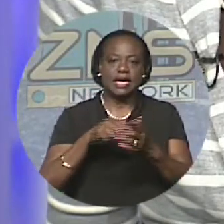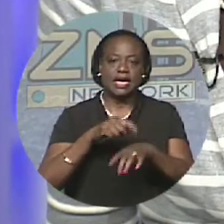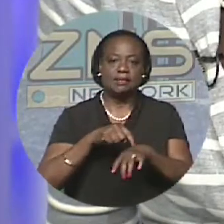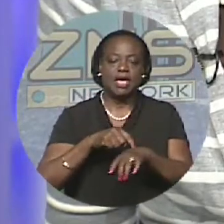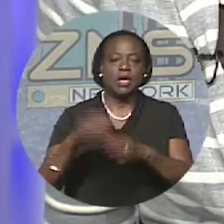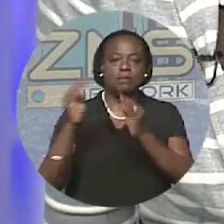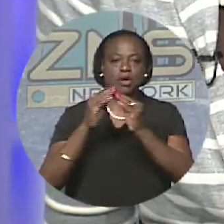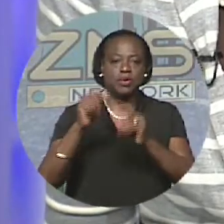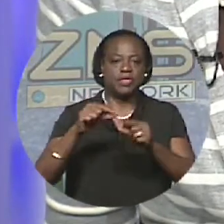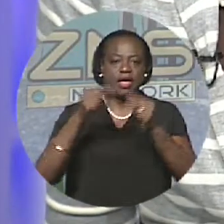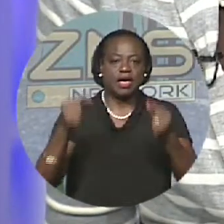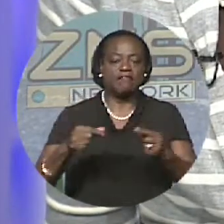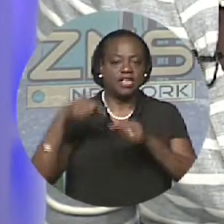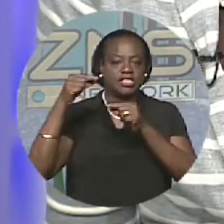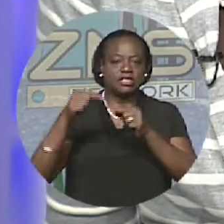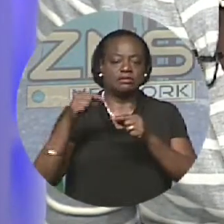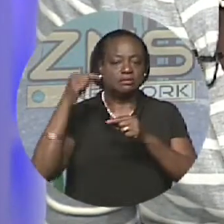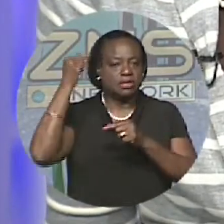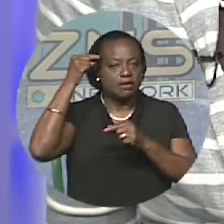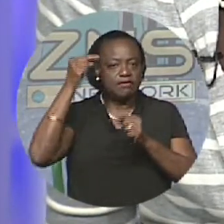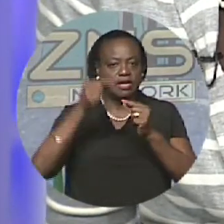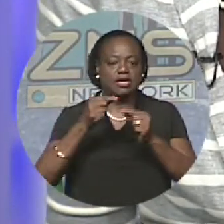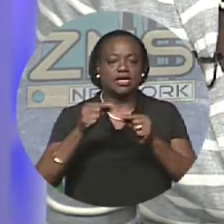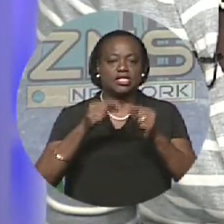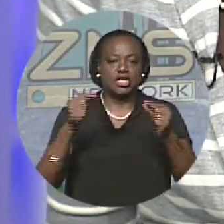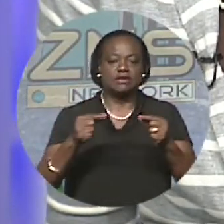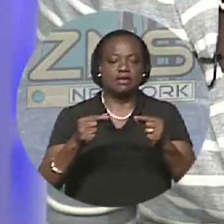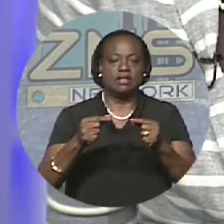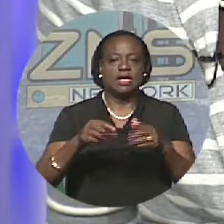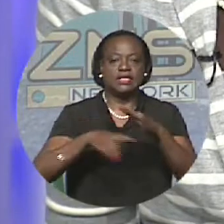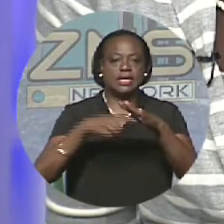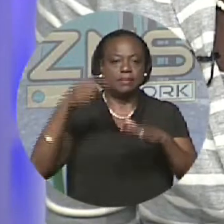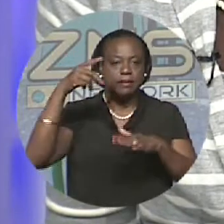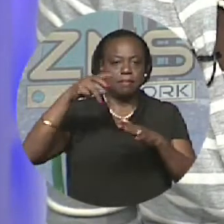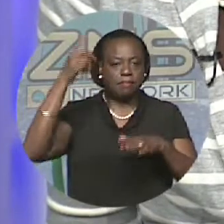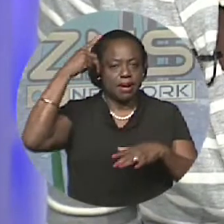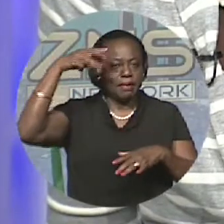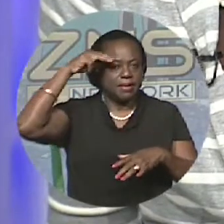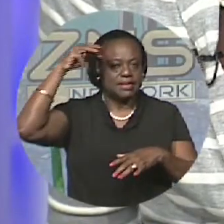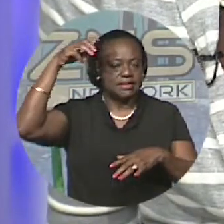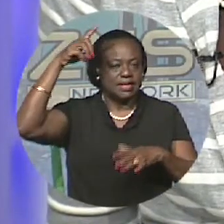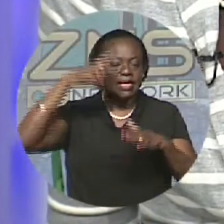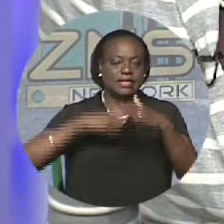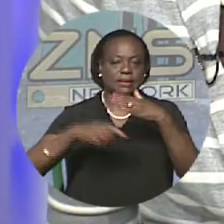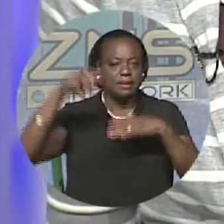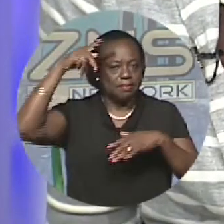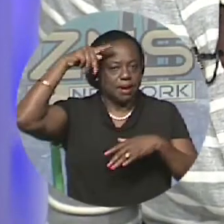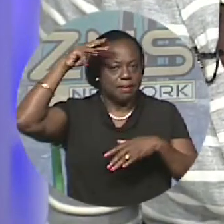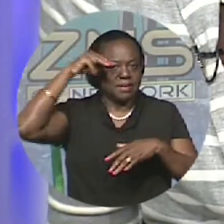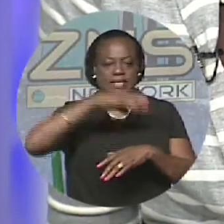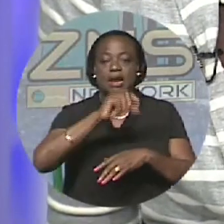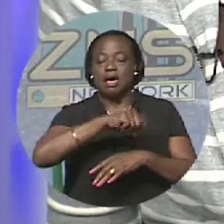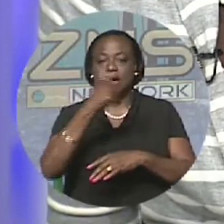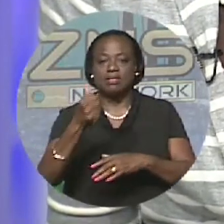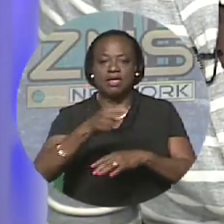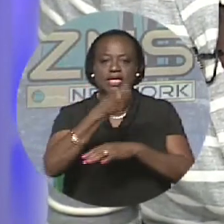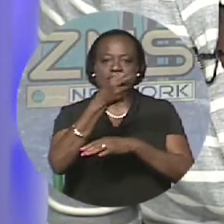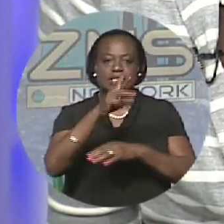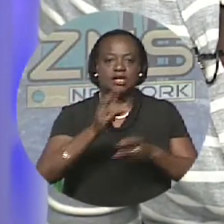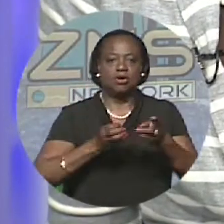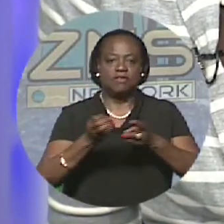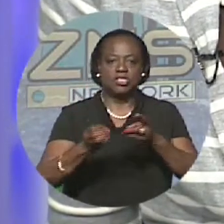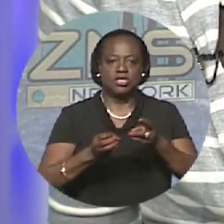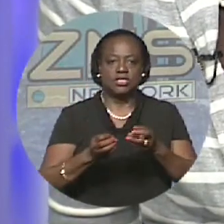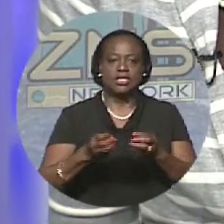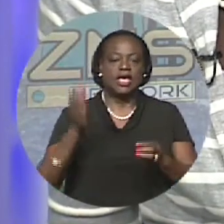Governor General, the Prime Minister, the Deputy Prime Minister, the Attorney General, and other senior government officials. He will be discussing